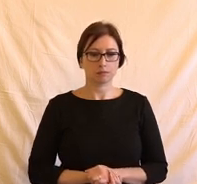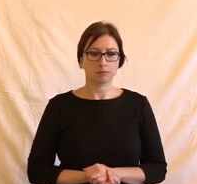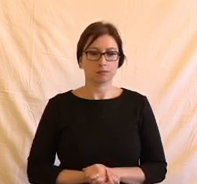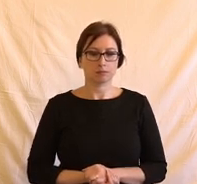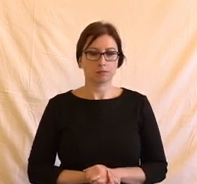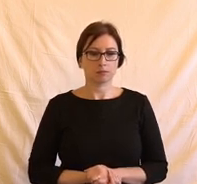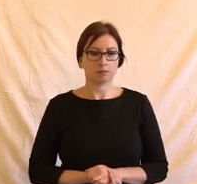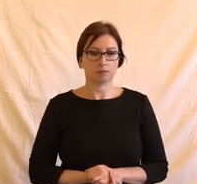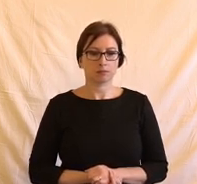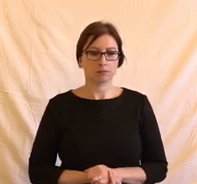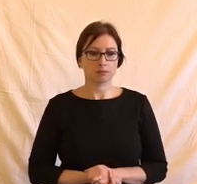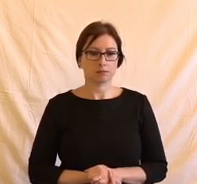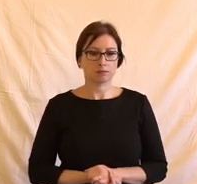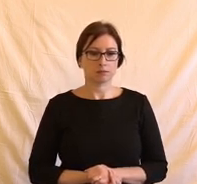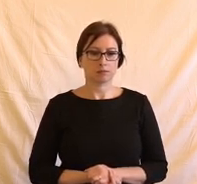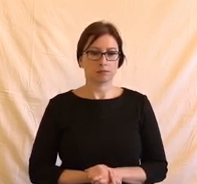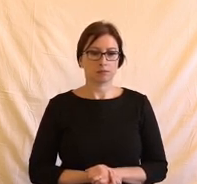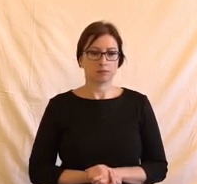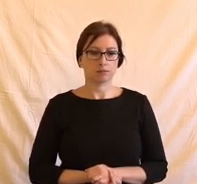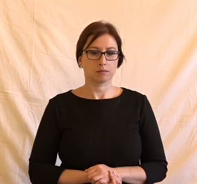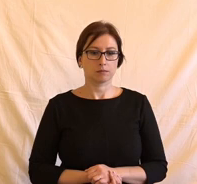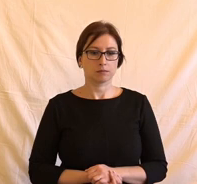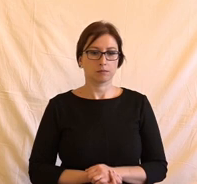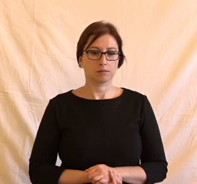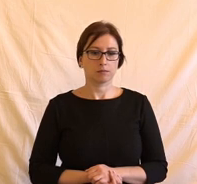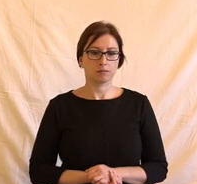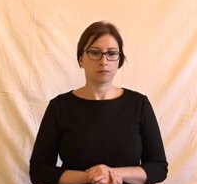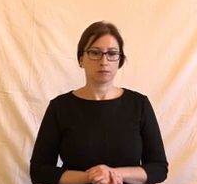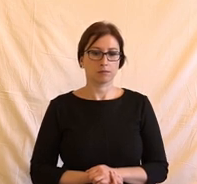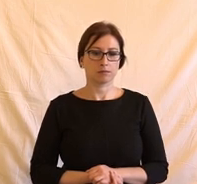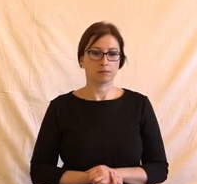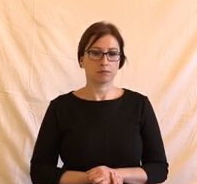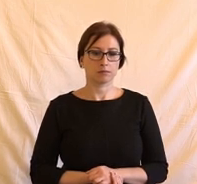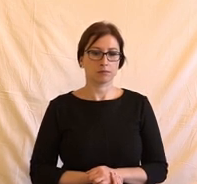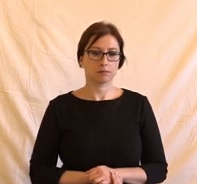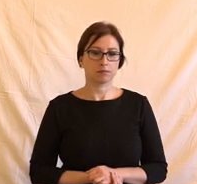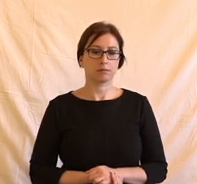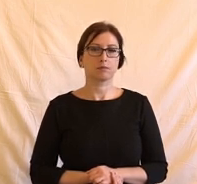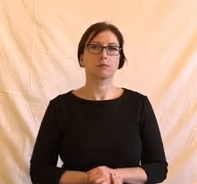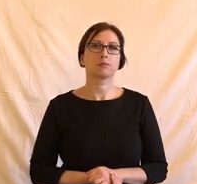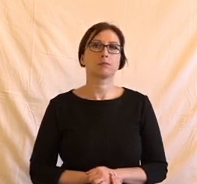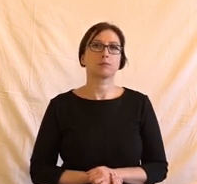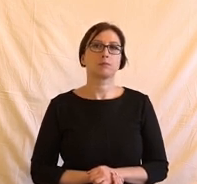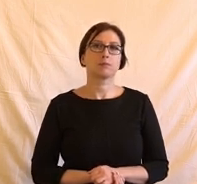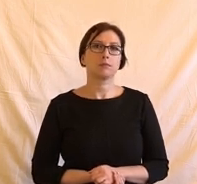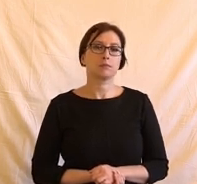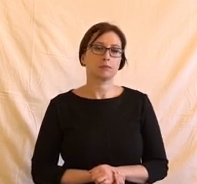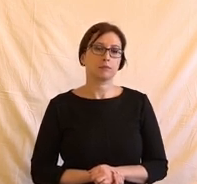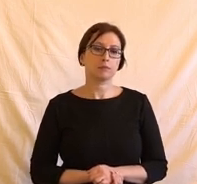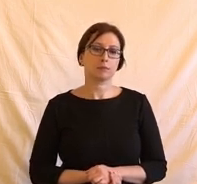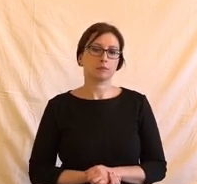with now wanting to digitize more. It's one of those issues that